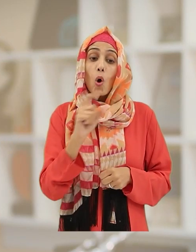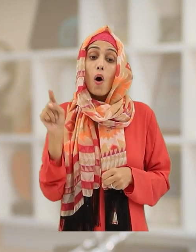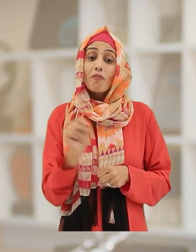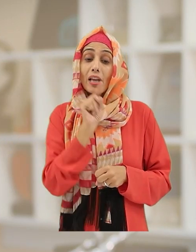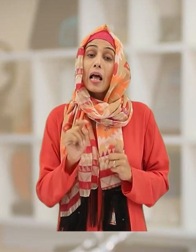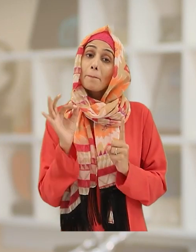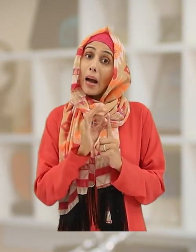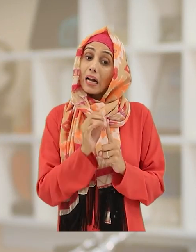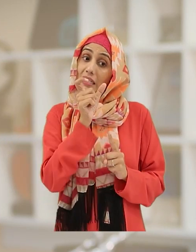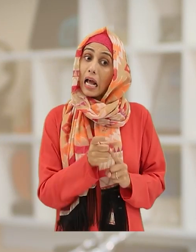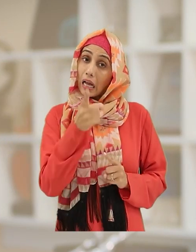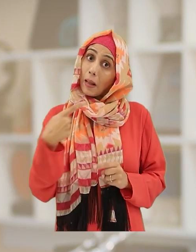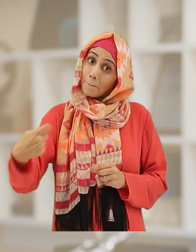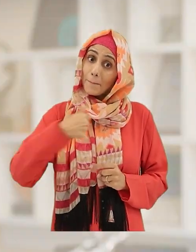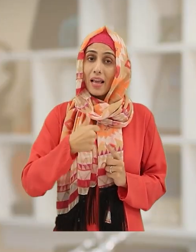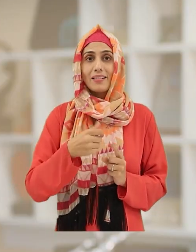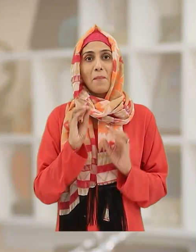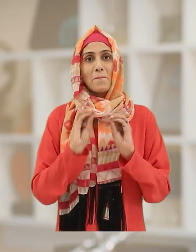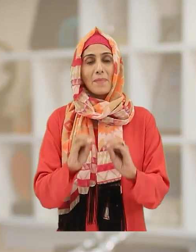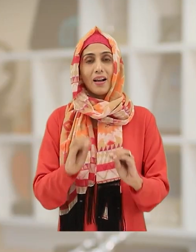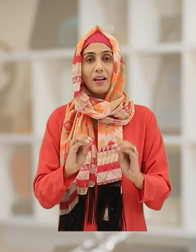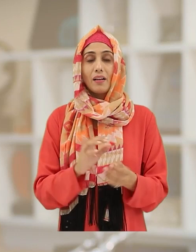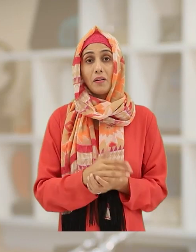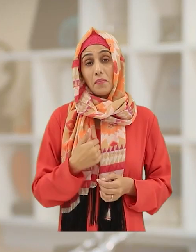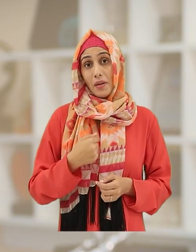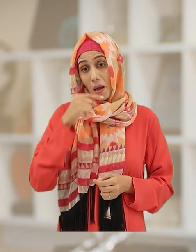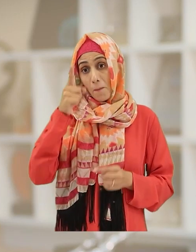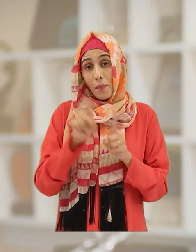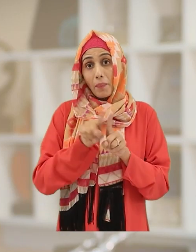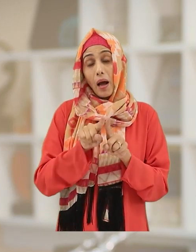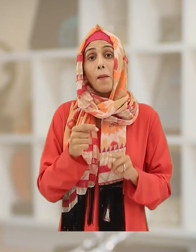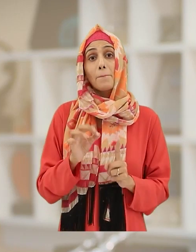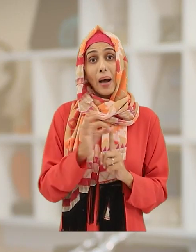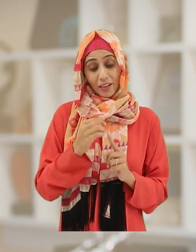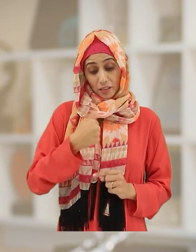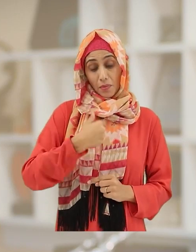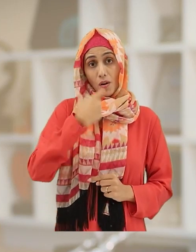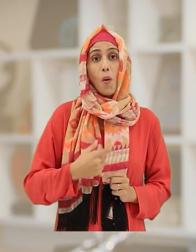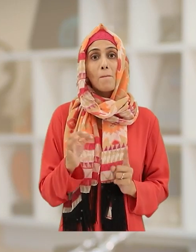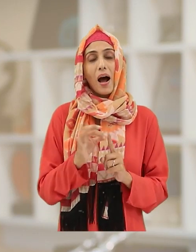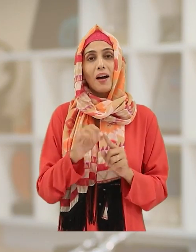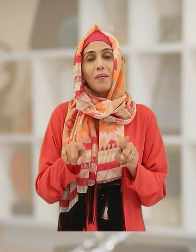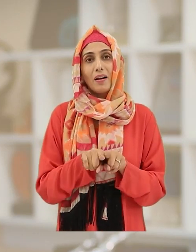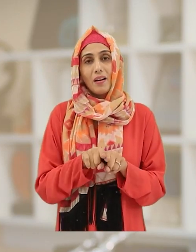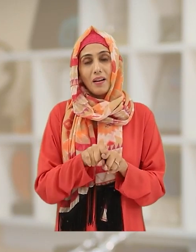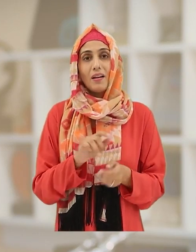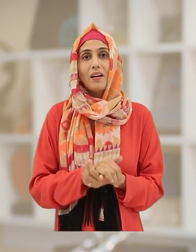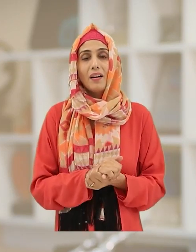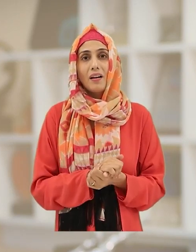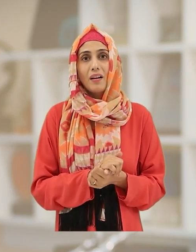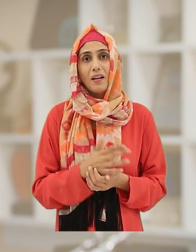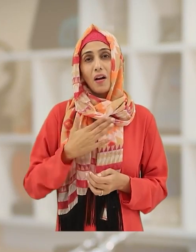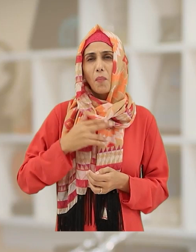pretty much Pakistan funded in that regard. I think it's a badge of honor that every Pakistani can wear proudly. I've